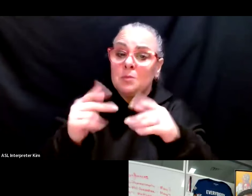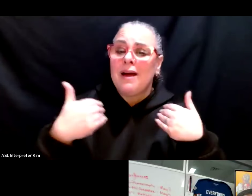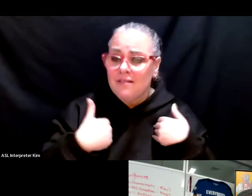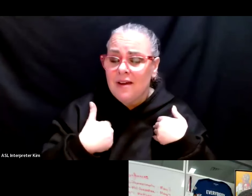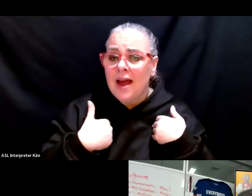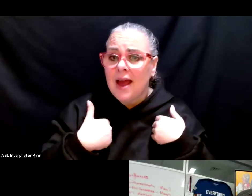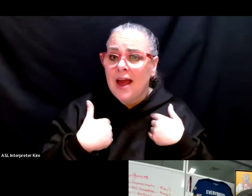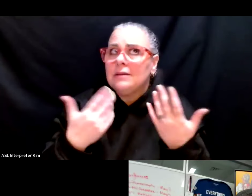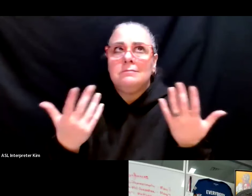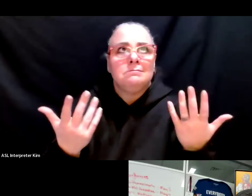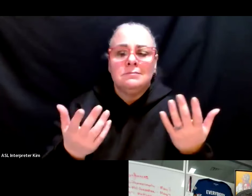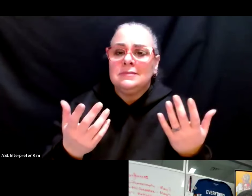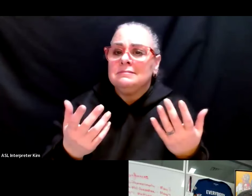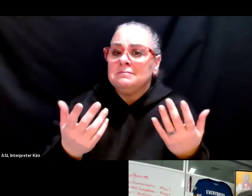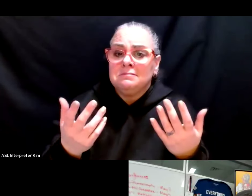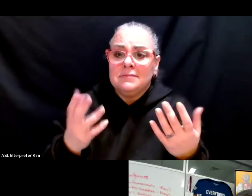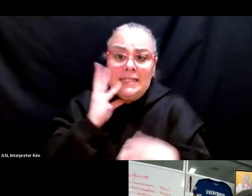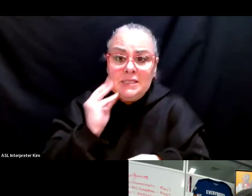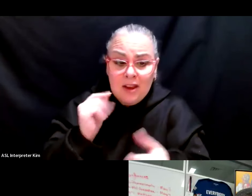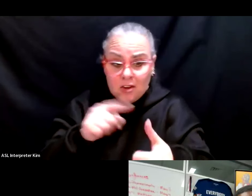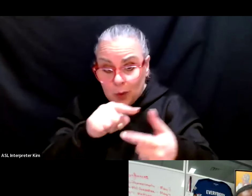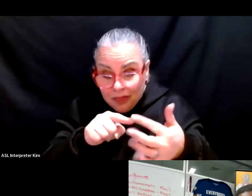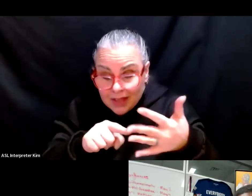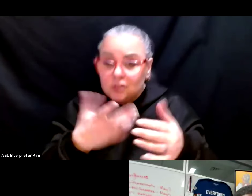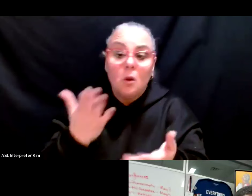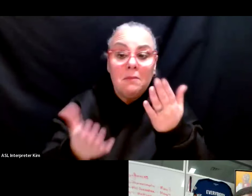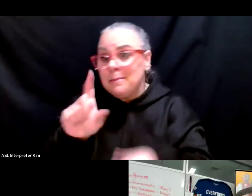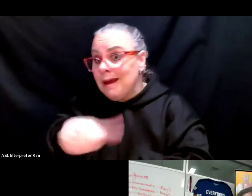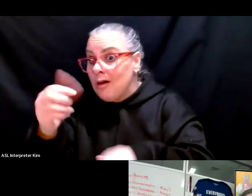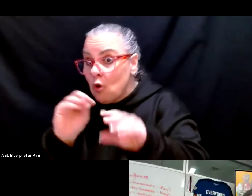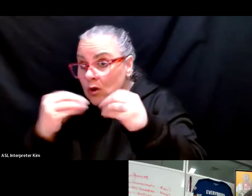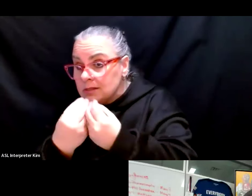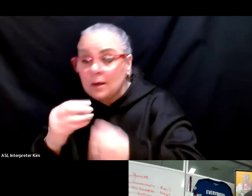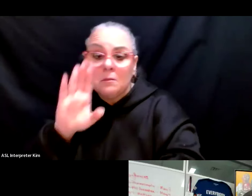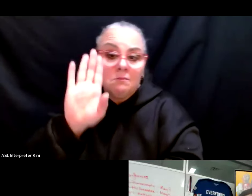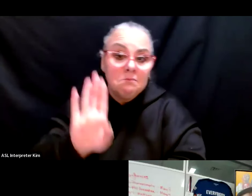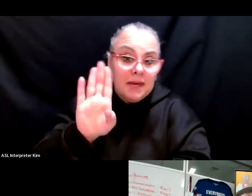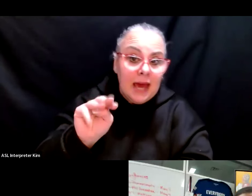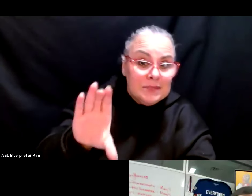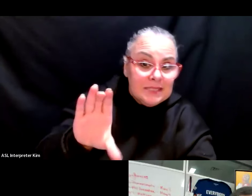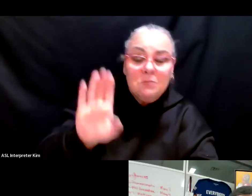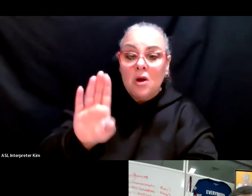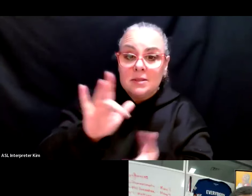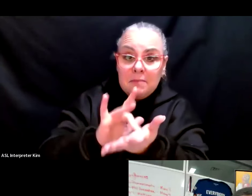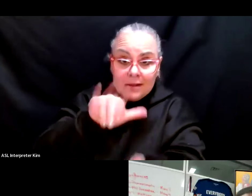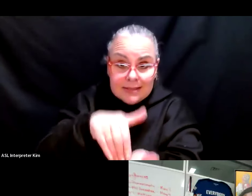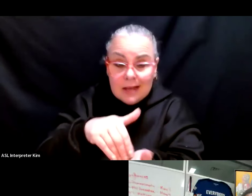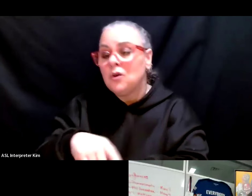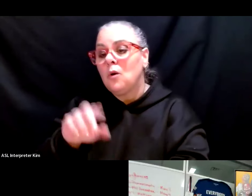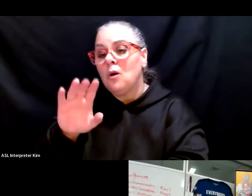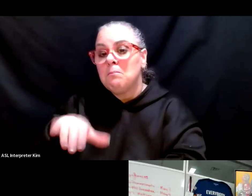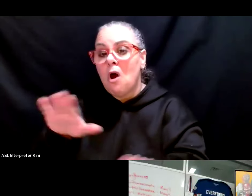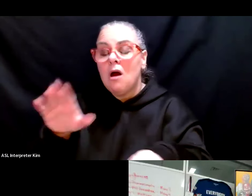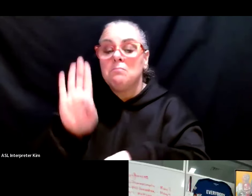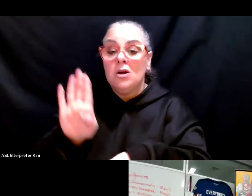experiences with any number of these organizations or any organization that I might not have named, like Boston Medical Center or Boston Children's Hospital or